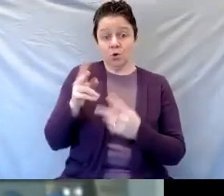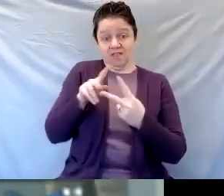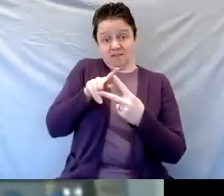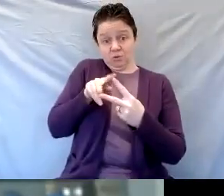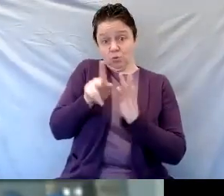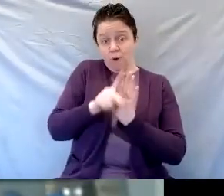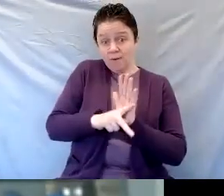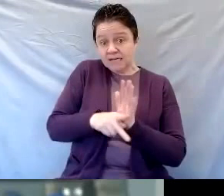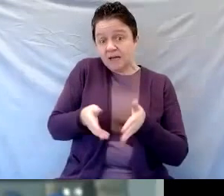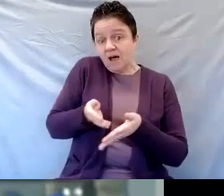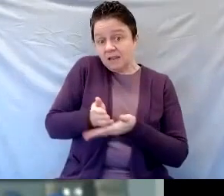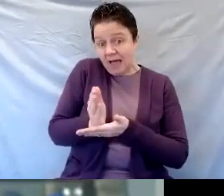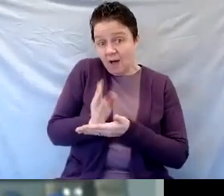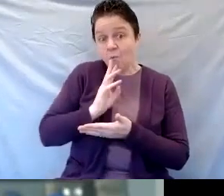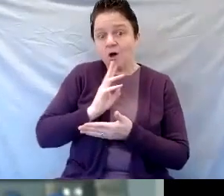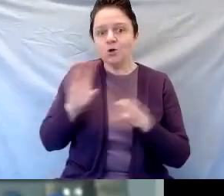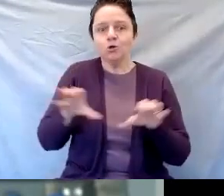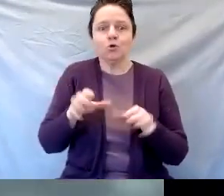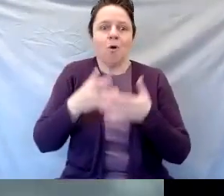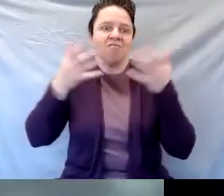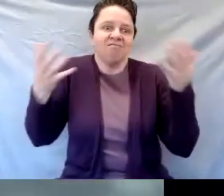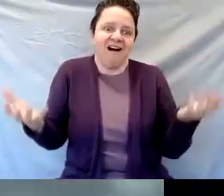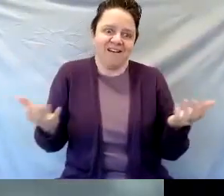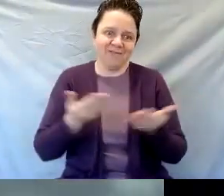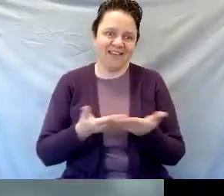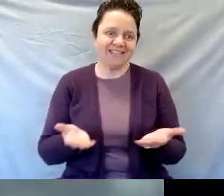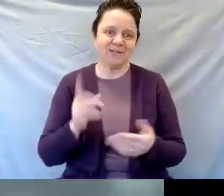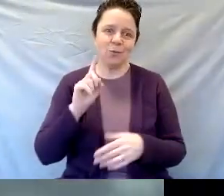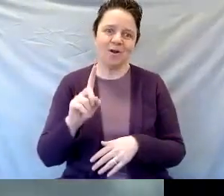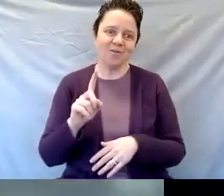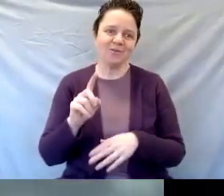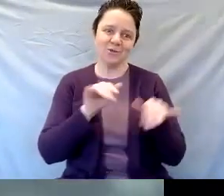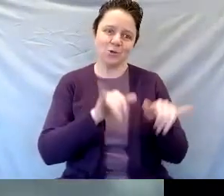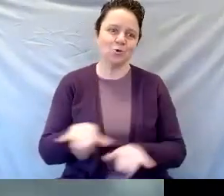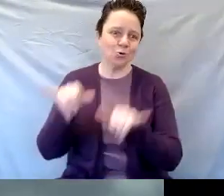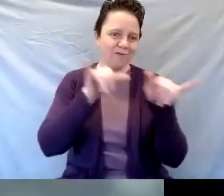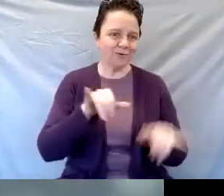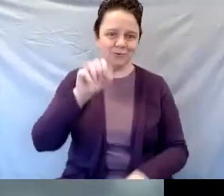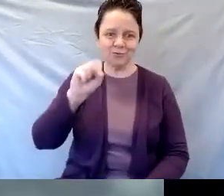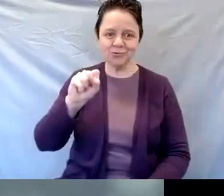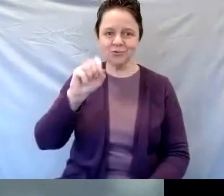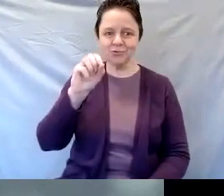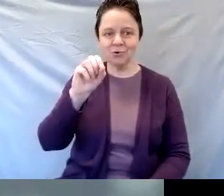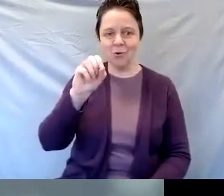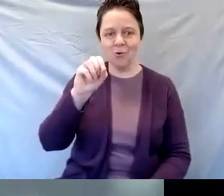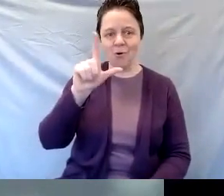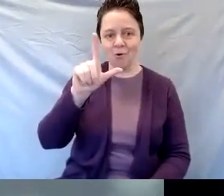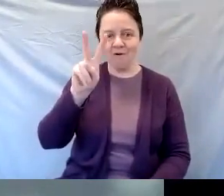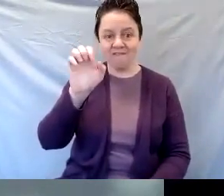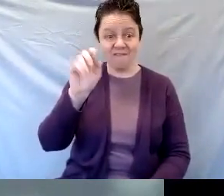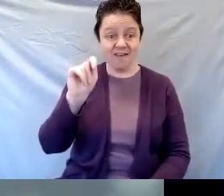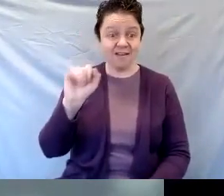to do a lot of different things. Water is like, again, it's one of the, it's, we call it the universal solvent. Things are dissolved in it.